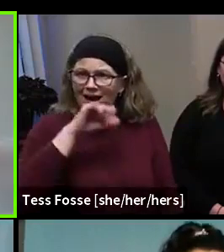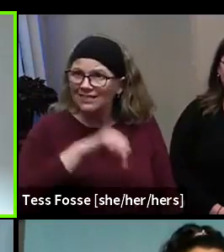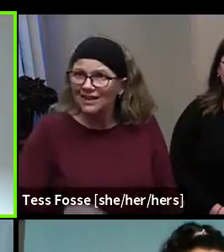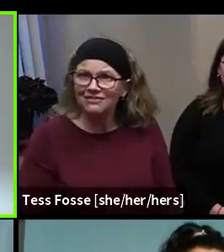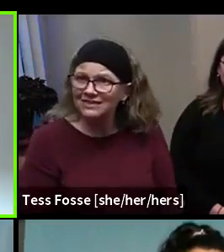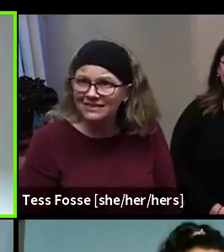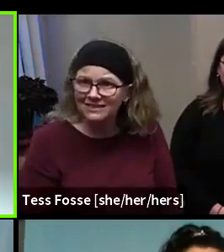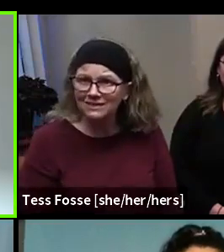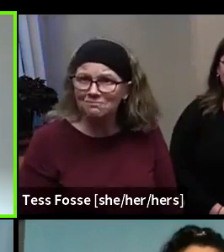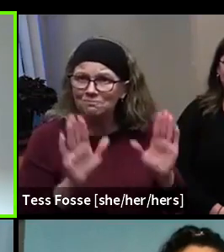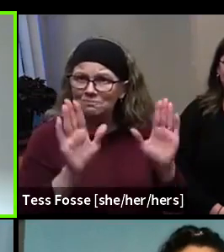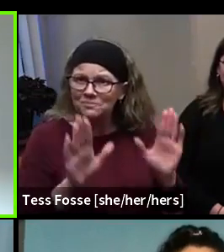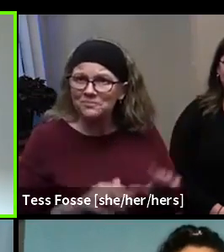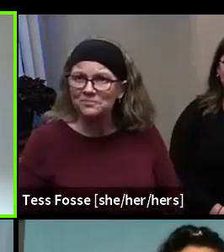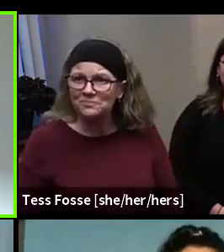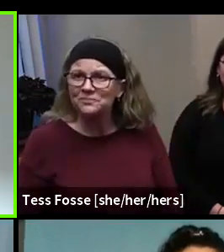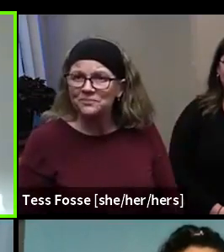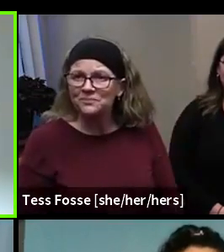is wonderful.